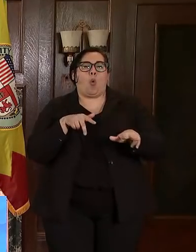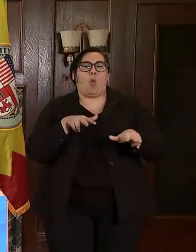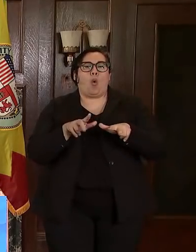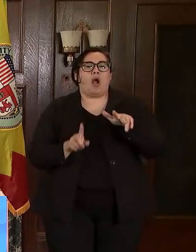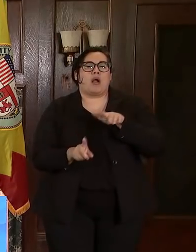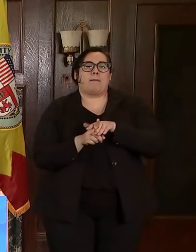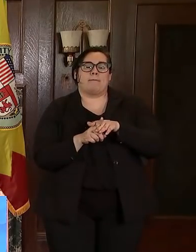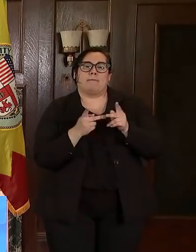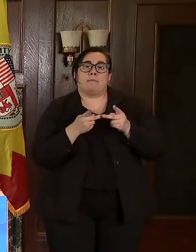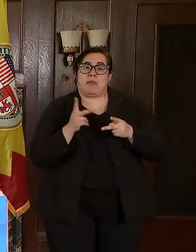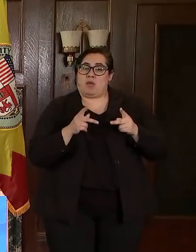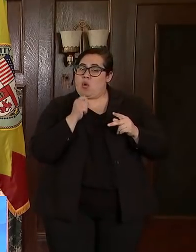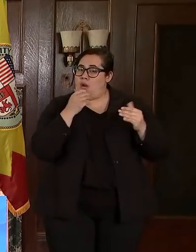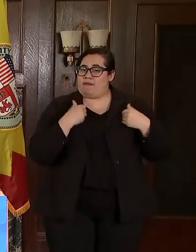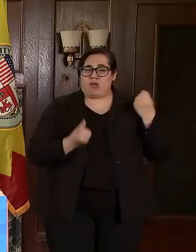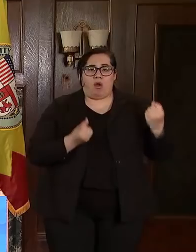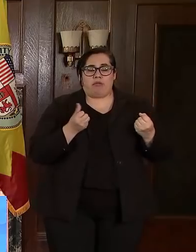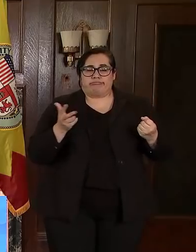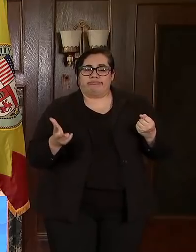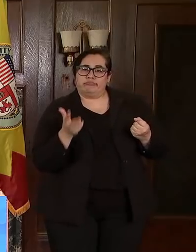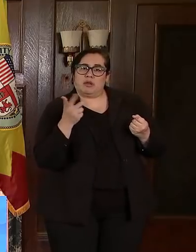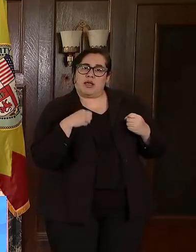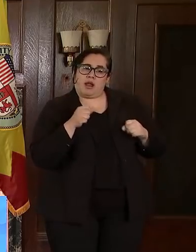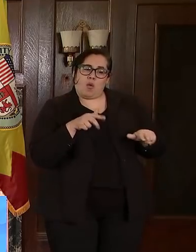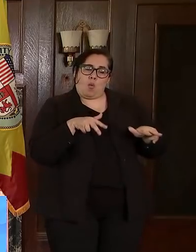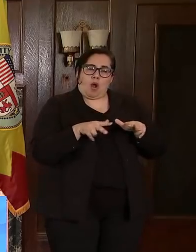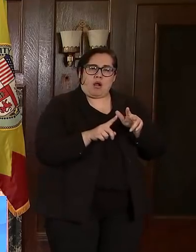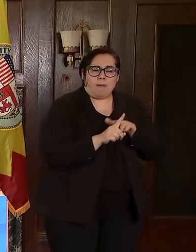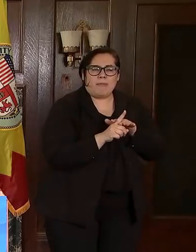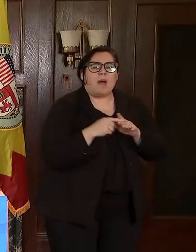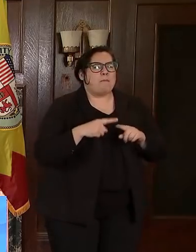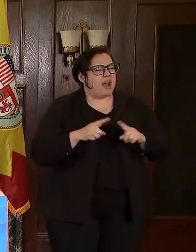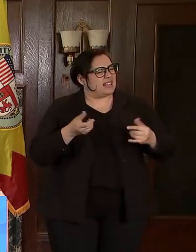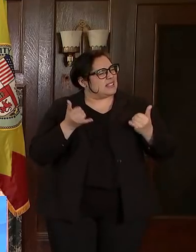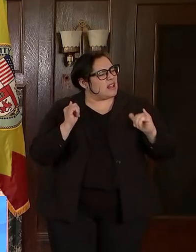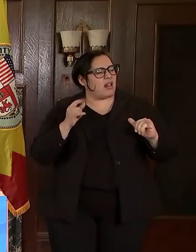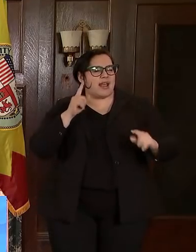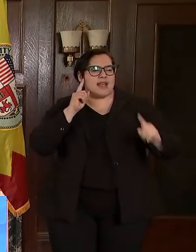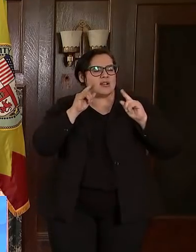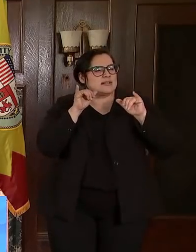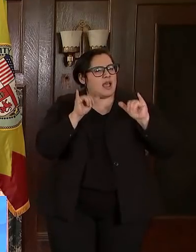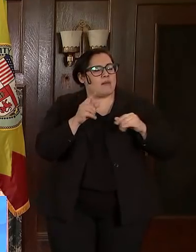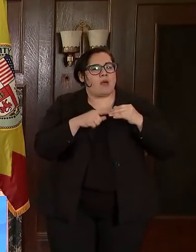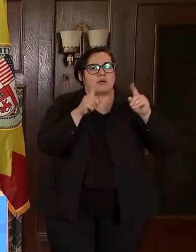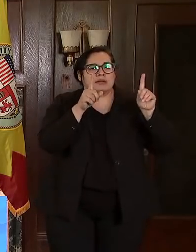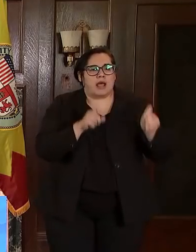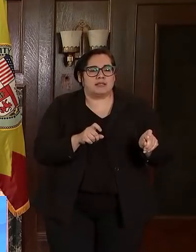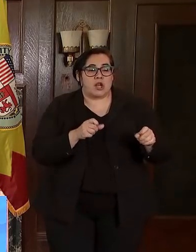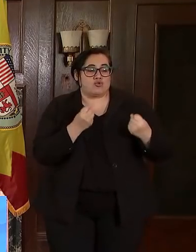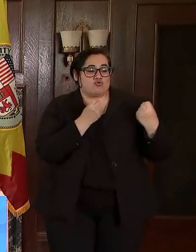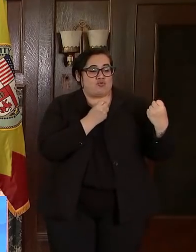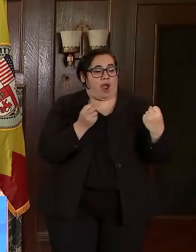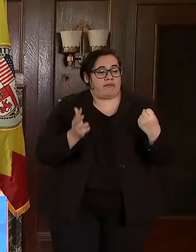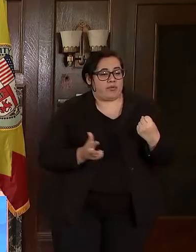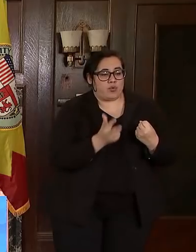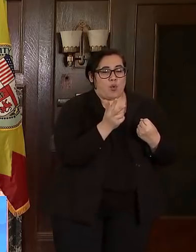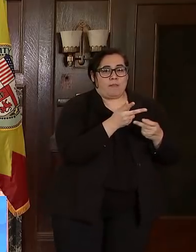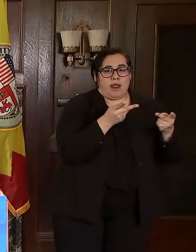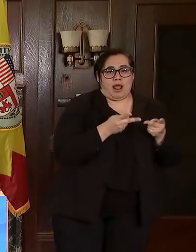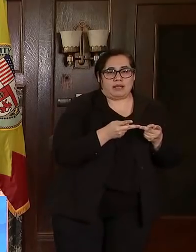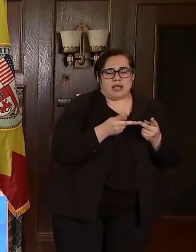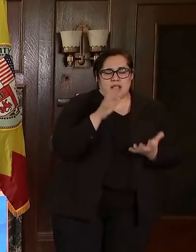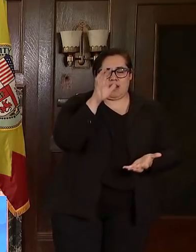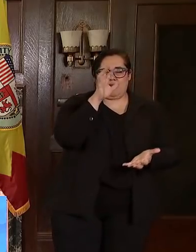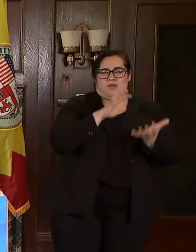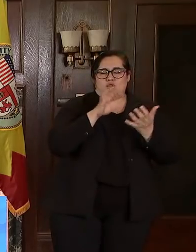who don't have cars. And I continue to hear issues about testing at the drive-through site,